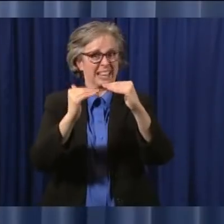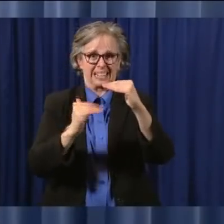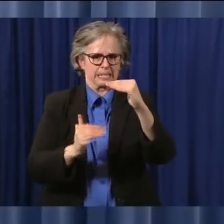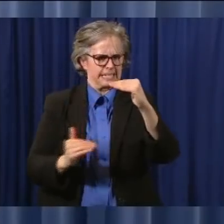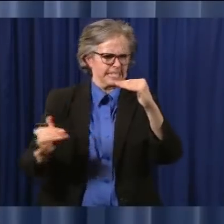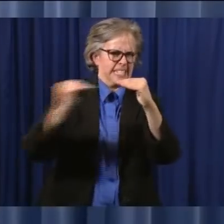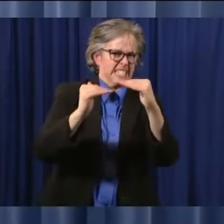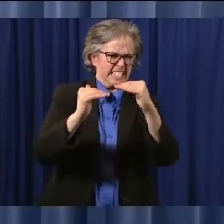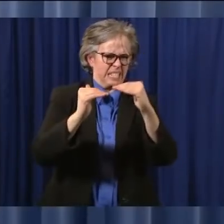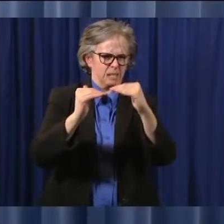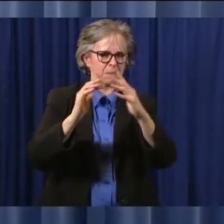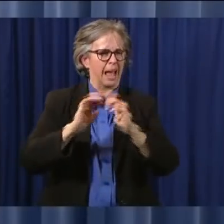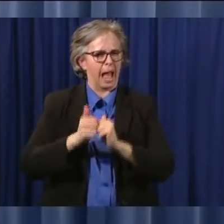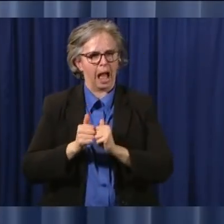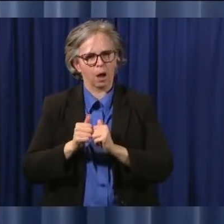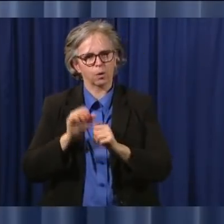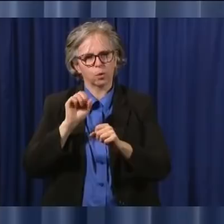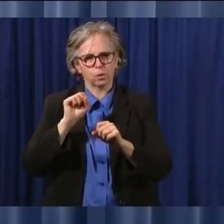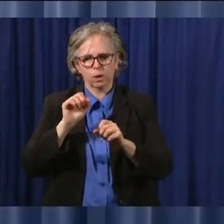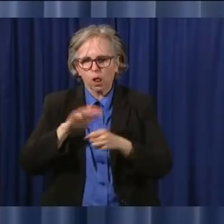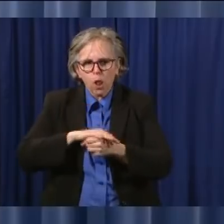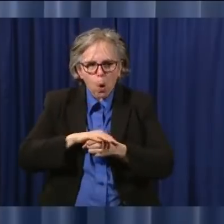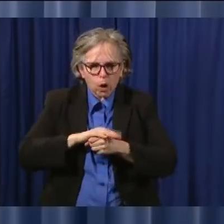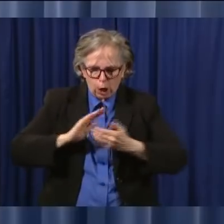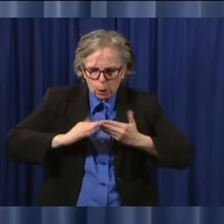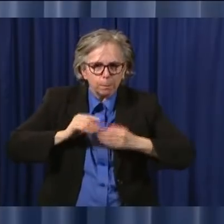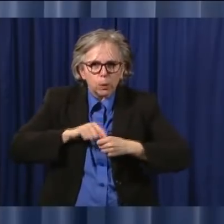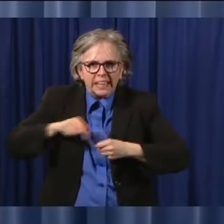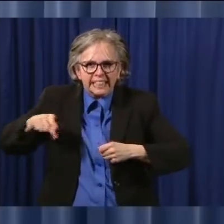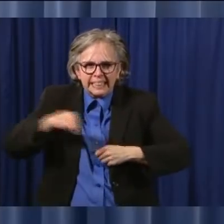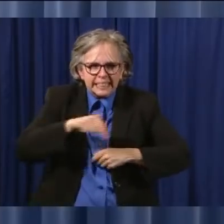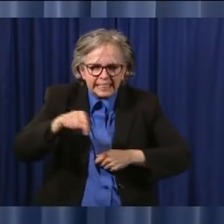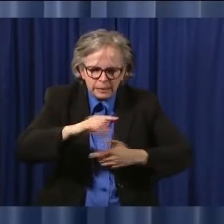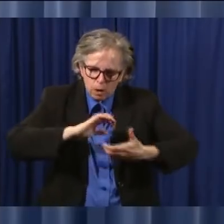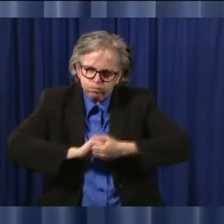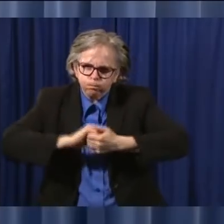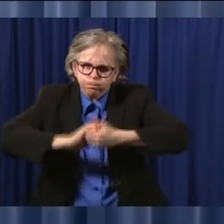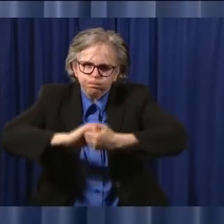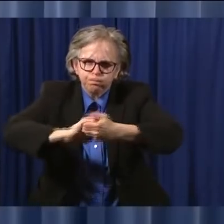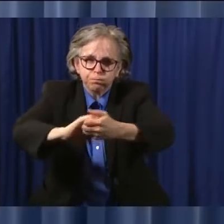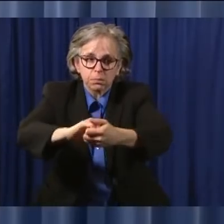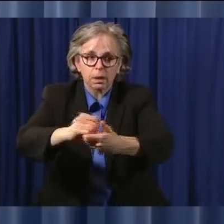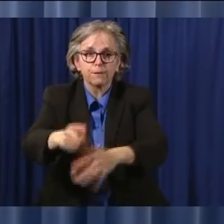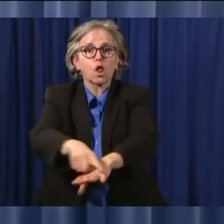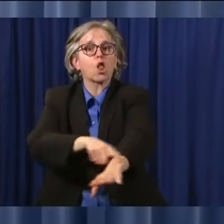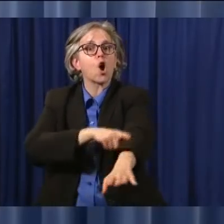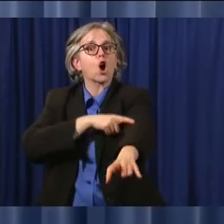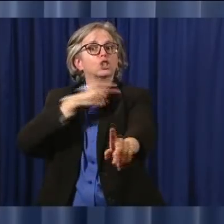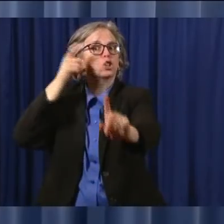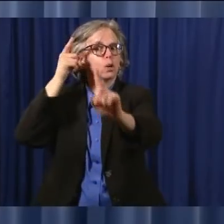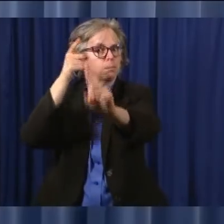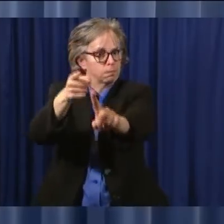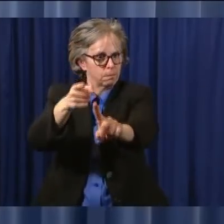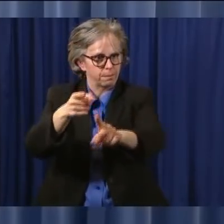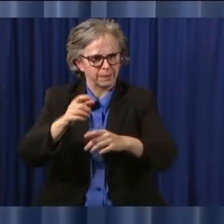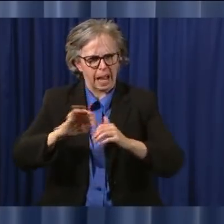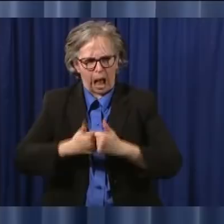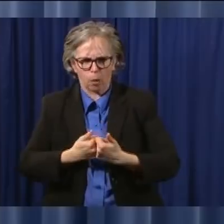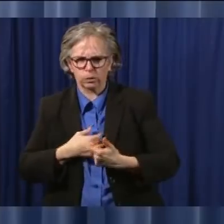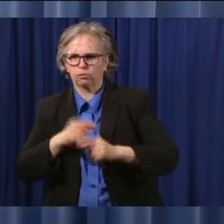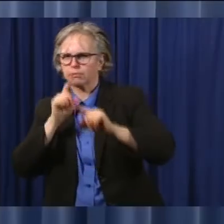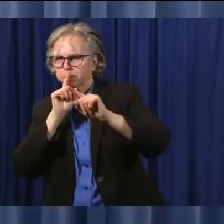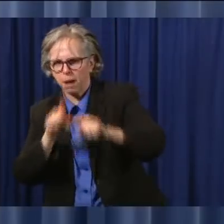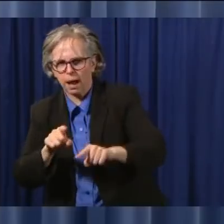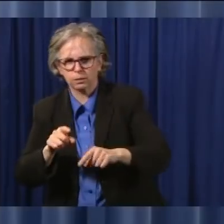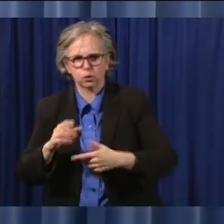local communities on their specific long-term health needs, as well as our response to COVID-19. This person will be in